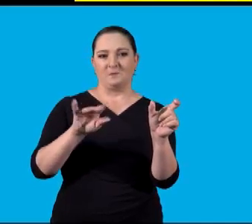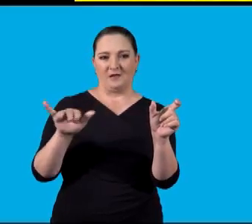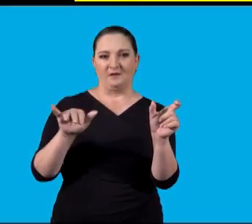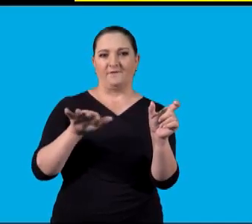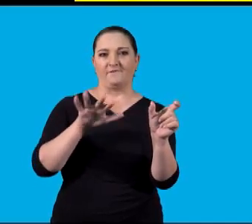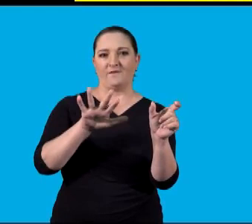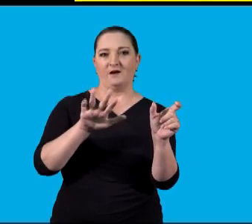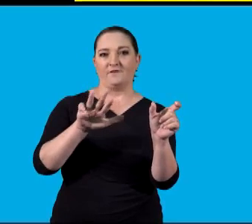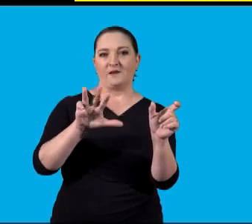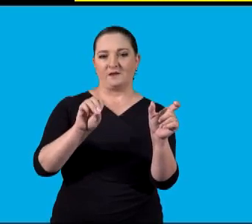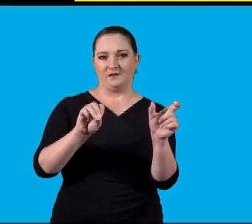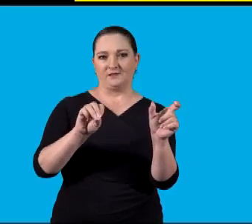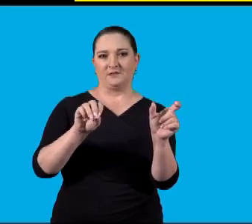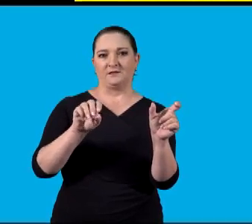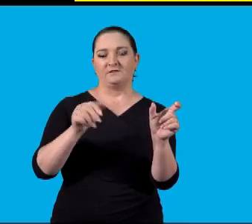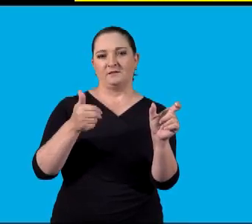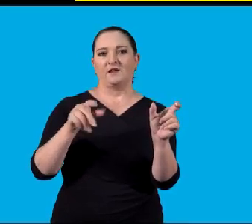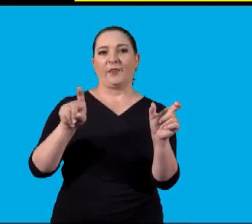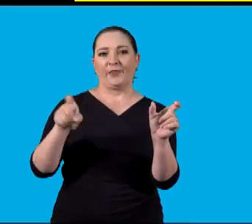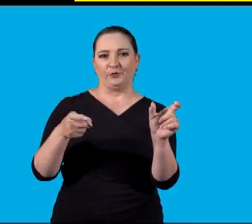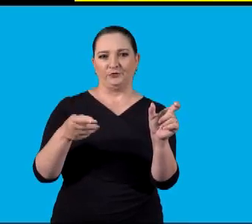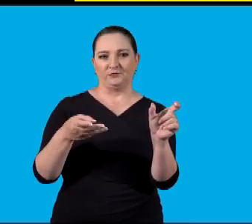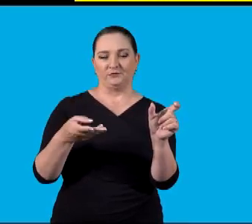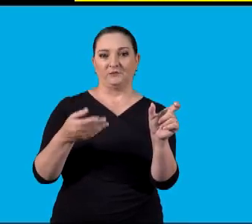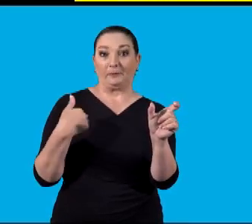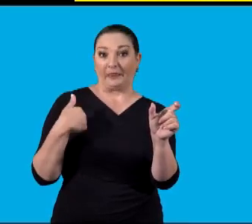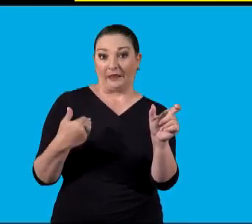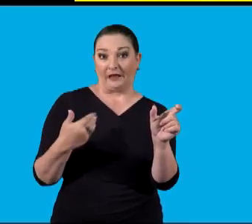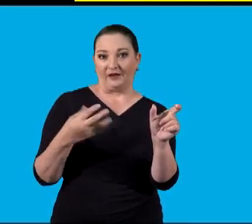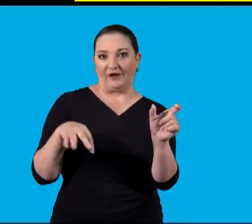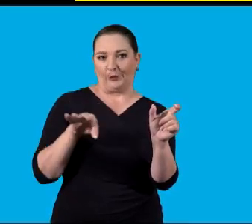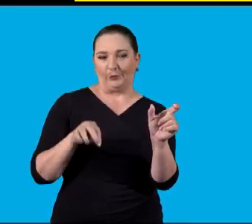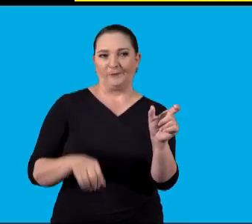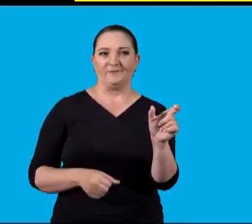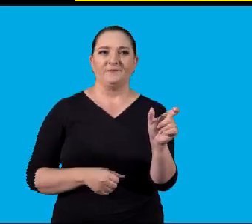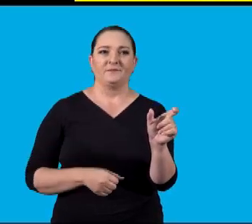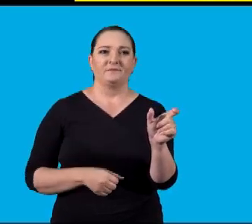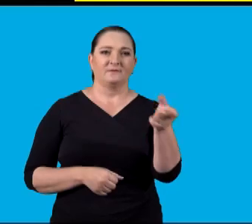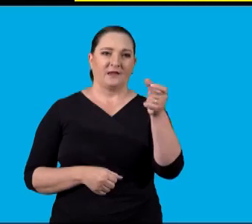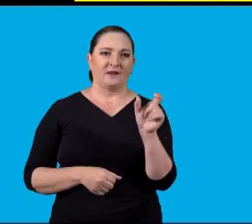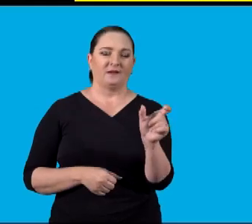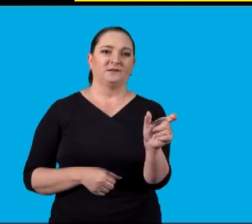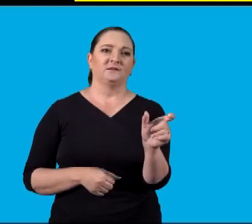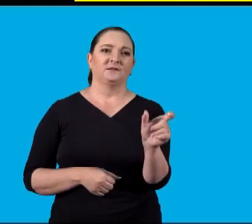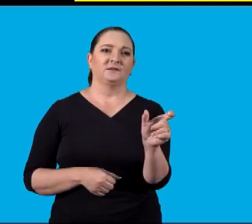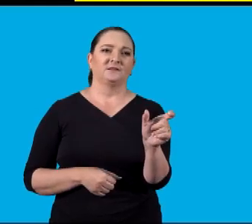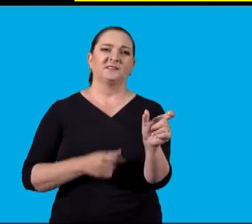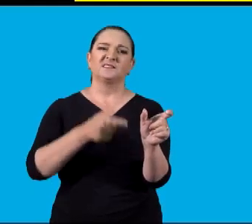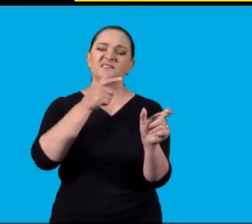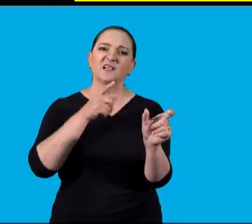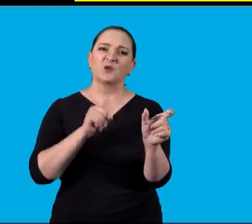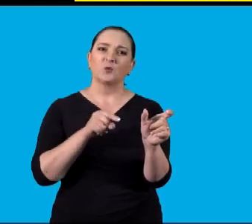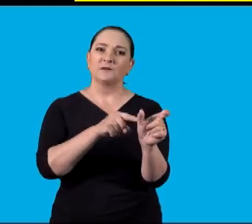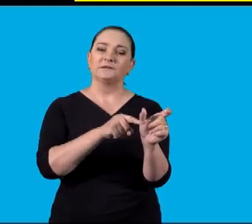13,590,000. Your carrying value at the beginning. All right, and then you come, then you